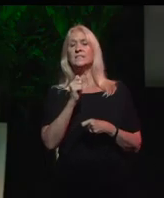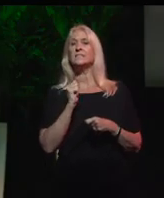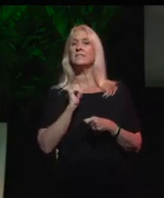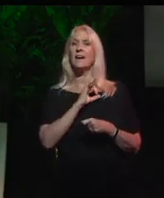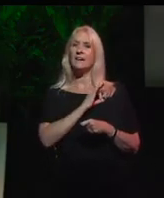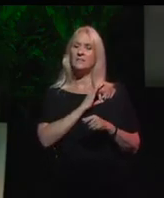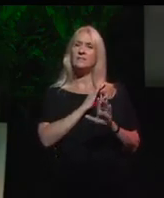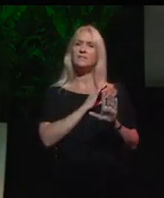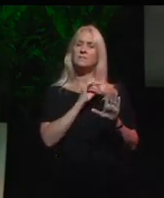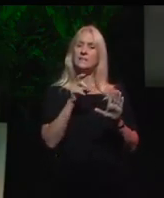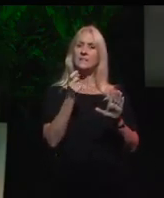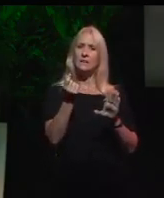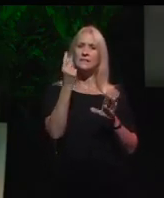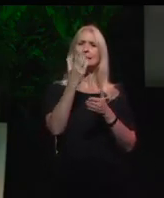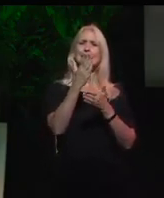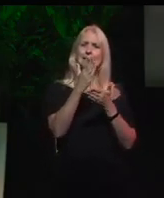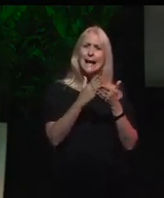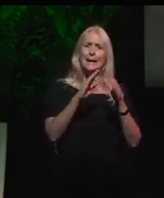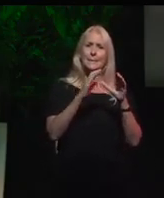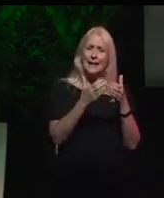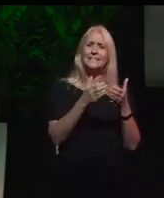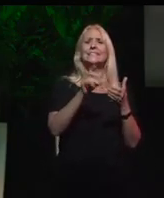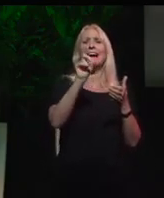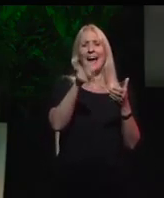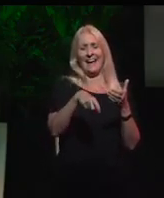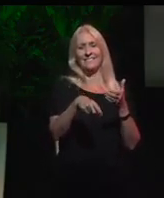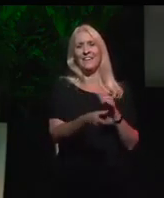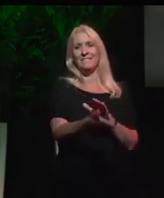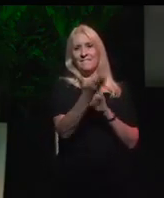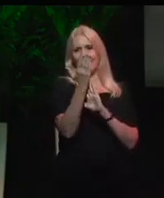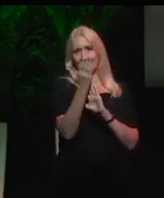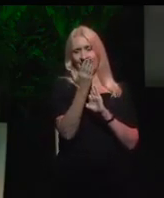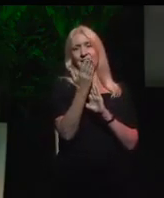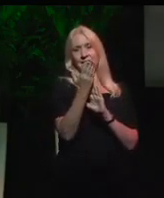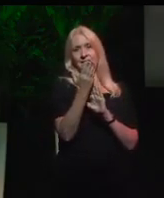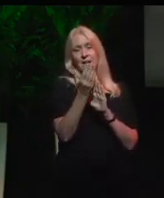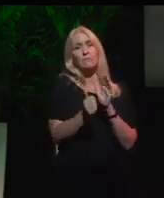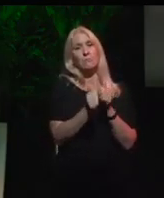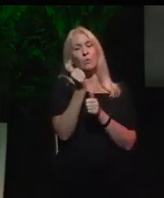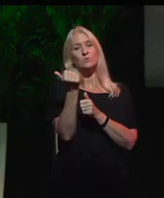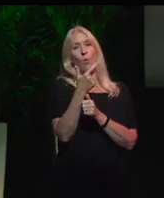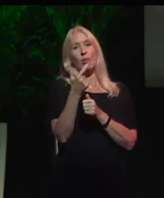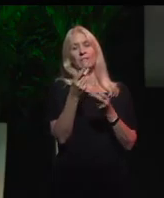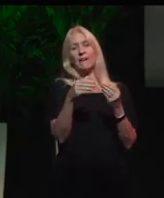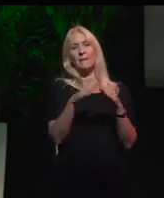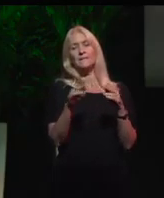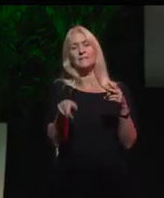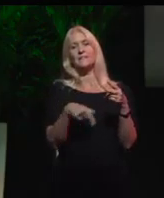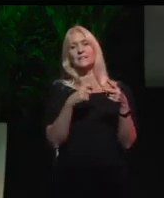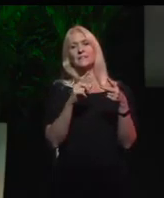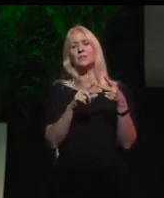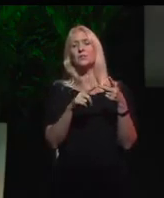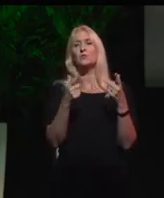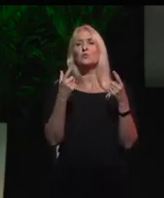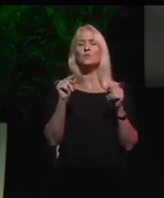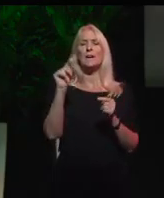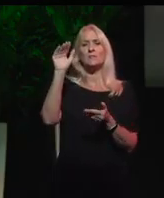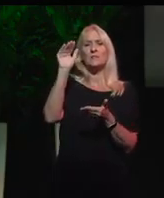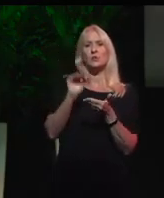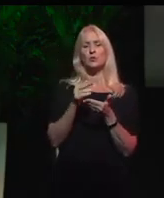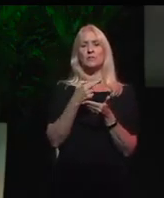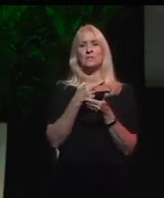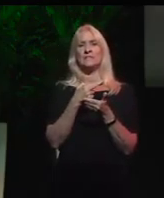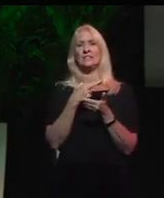understand that some classes would have to meet face-to-face on most of our campuses. and two, to attempt to reduce the risk